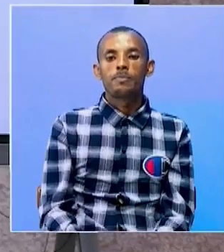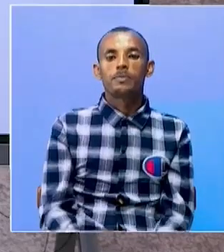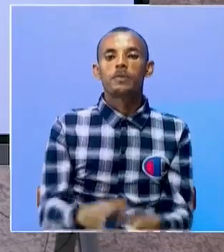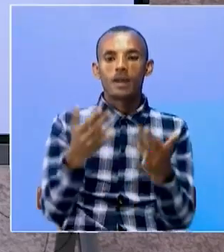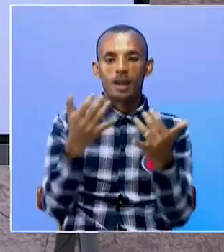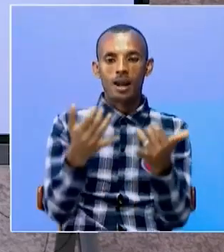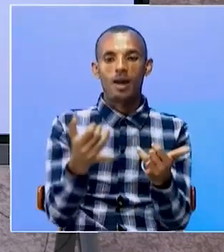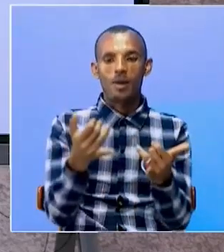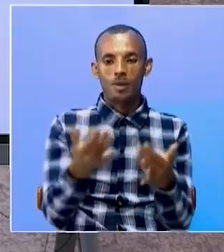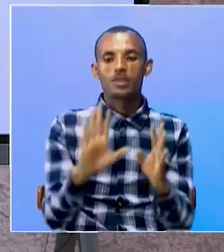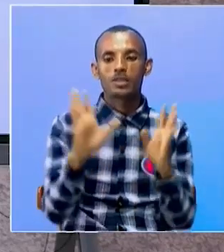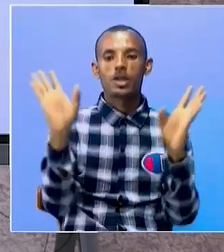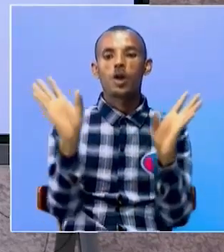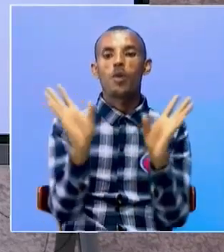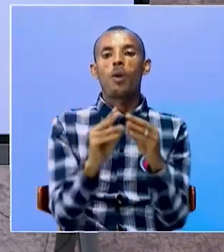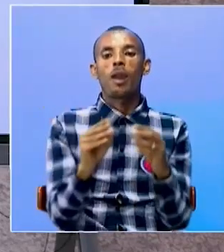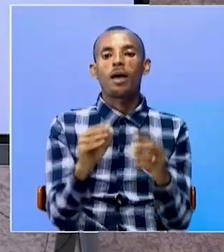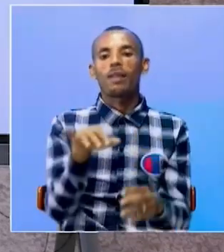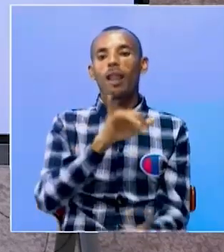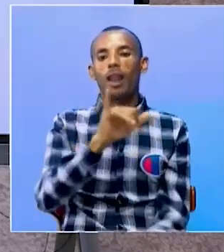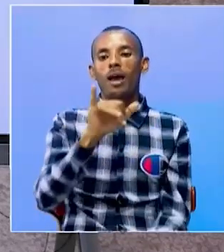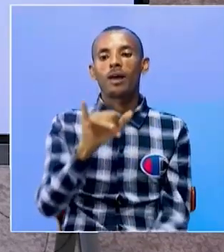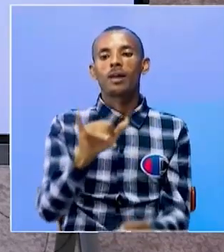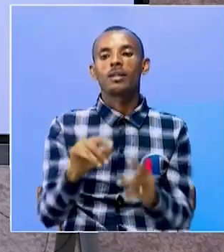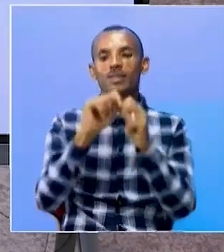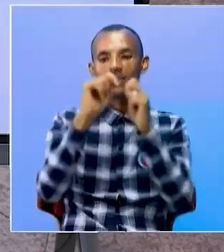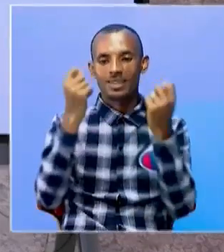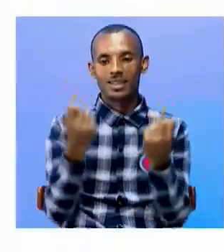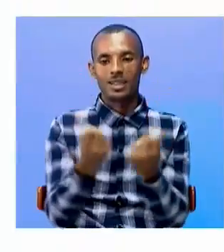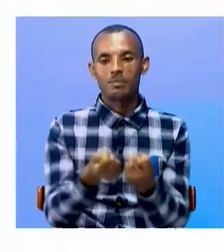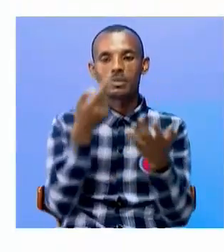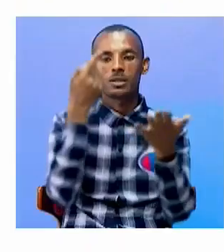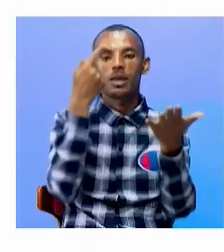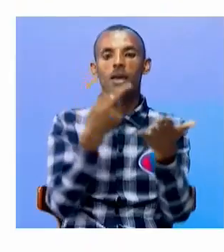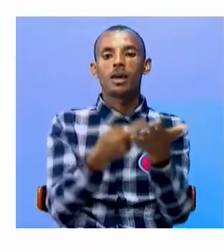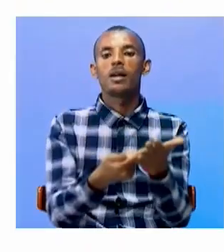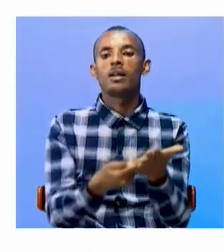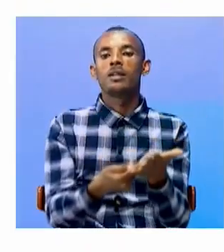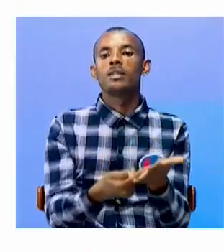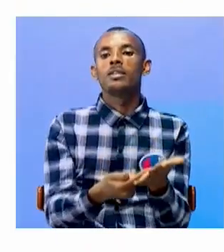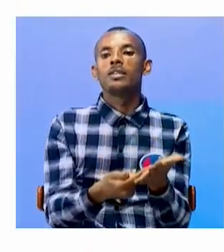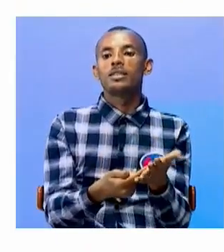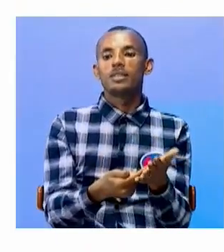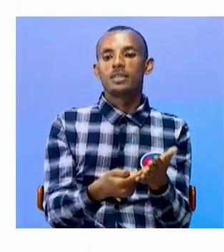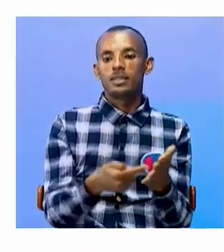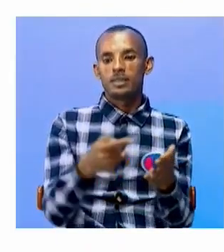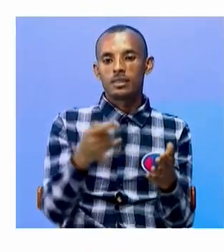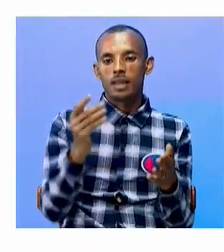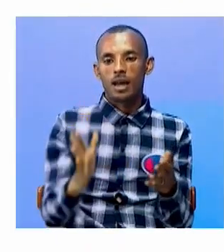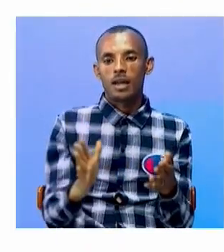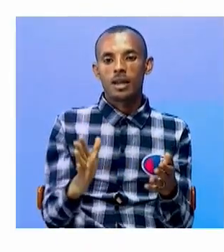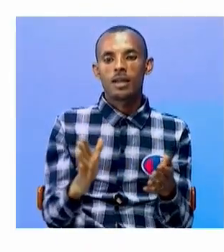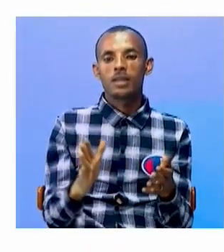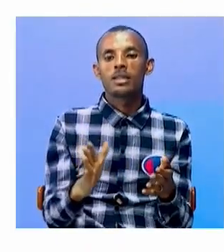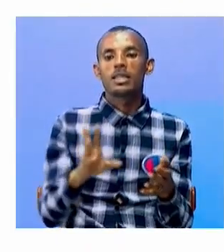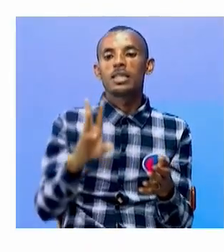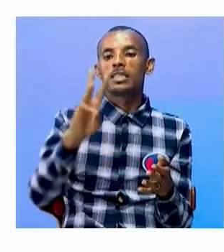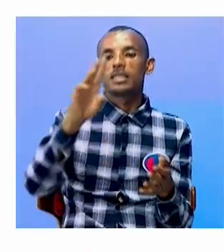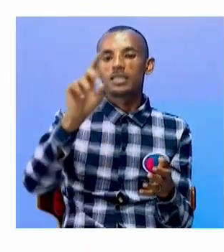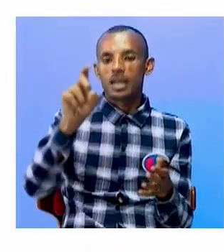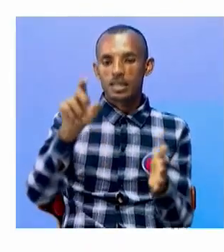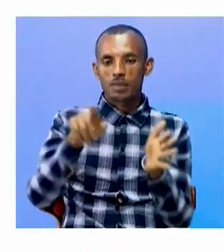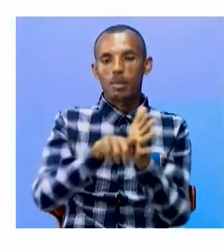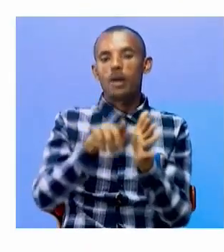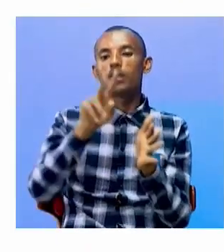Now let's collect like terms. Here, the left side contains 6x,